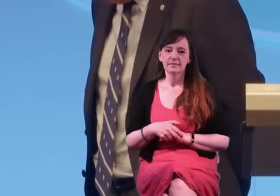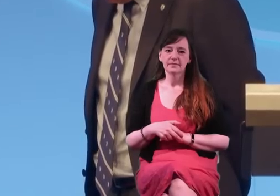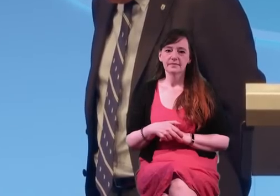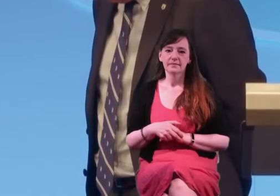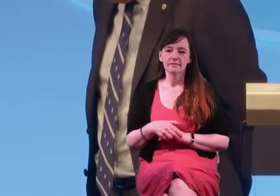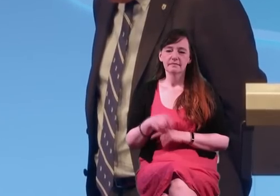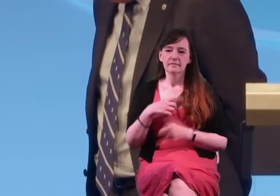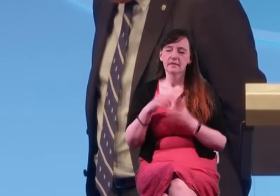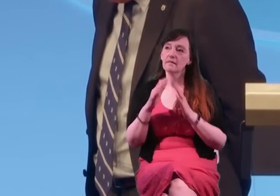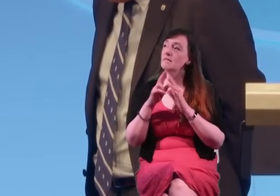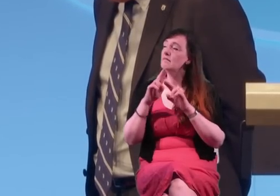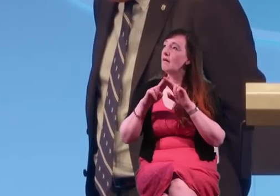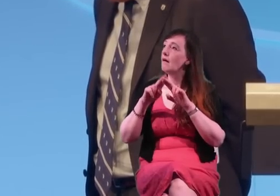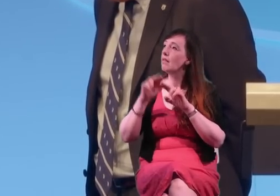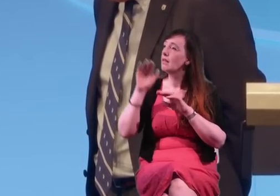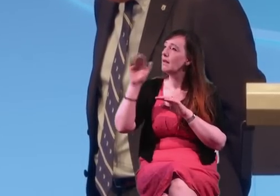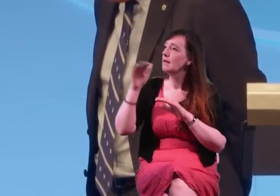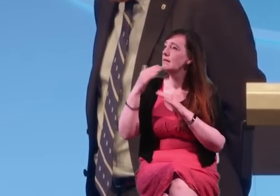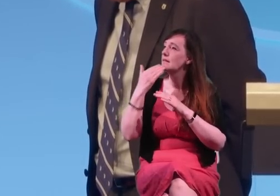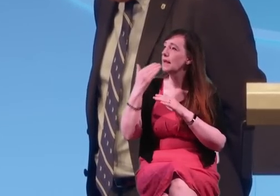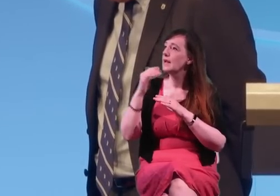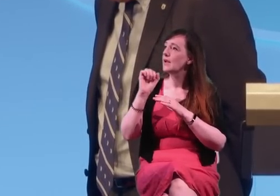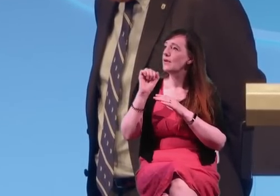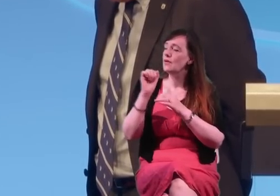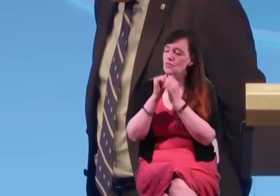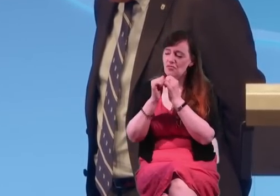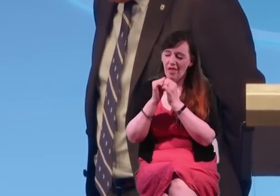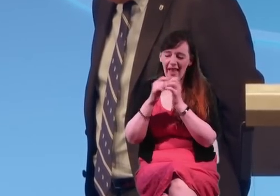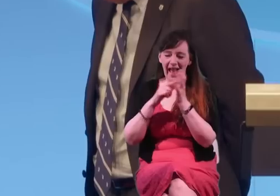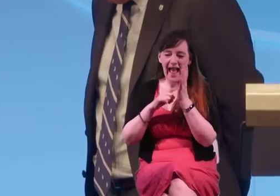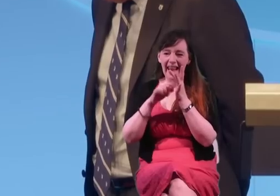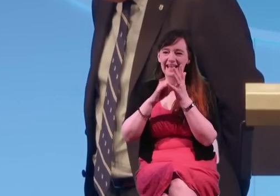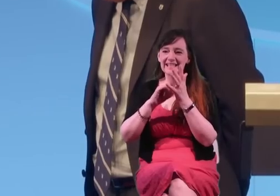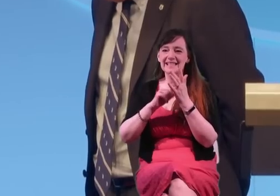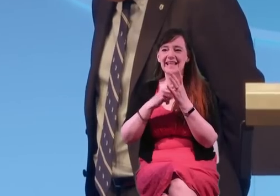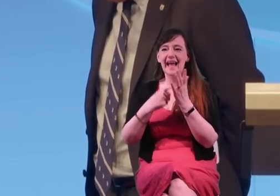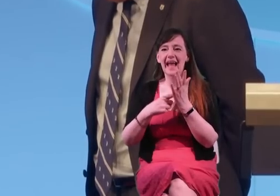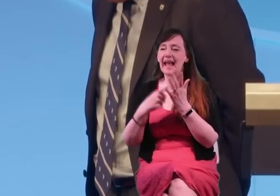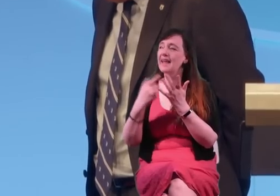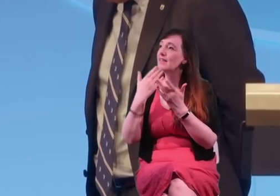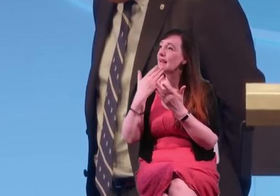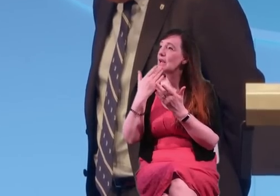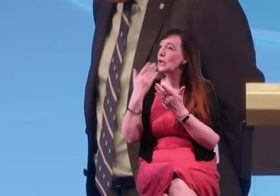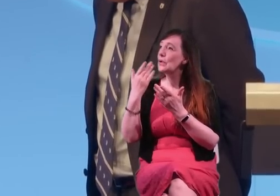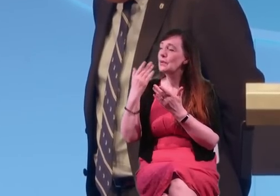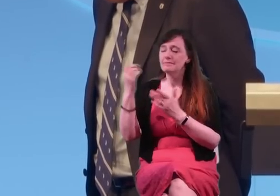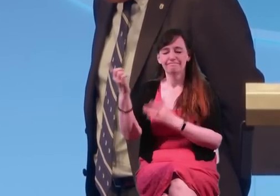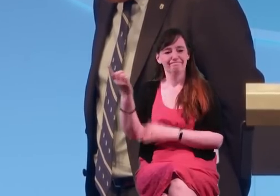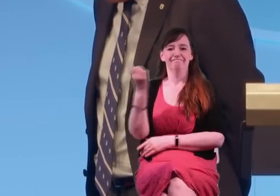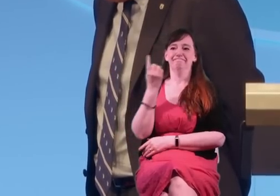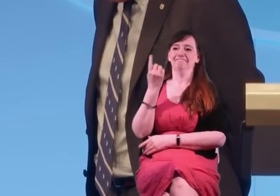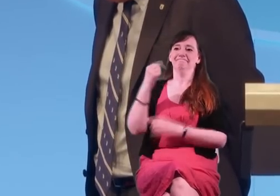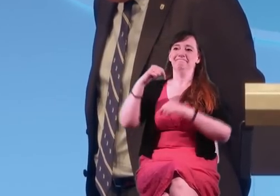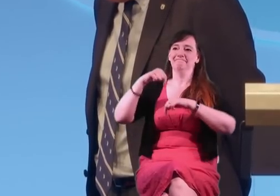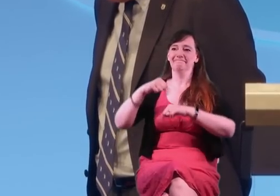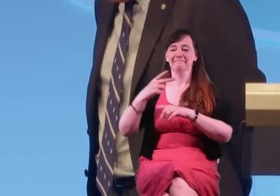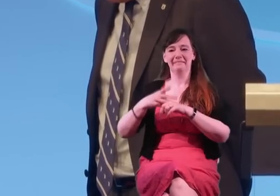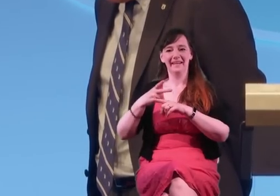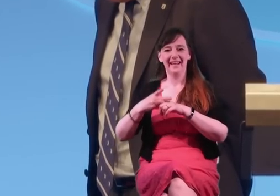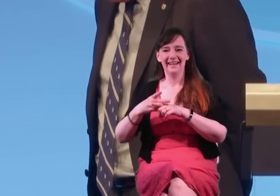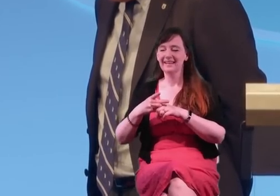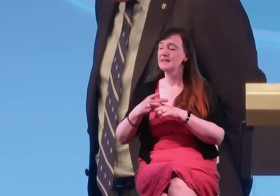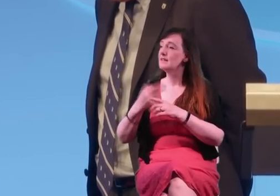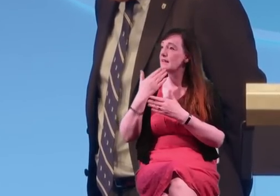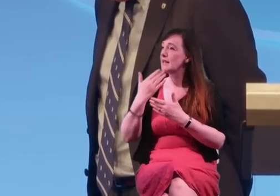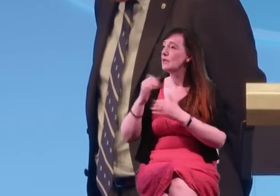Our Father, we thank you for our brother Alistair and for bringing him back here to Keswick as you brought him in the past. We thank you for his ministry